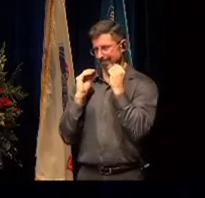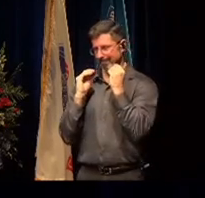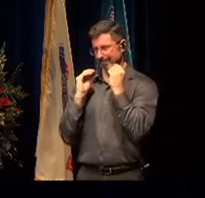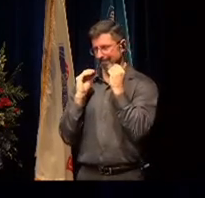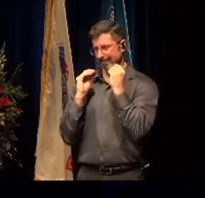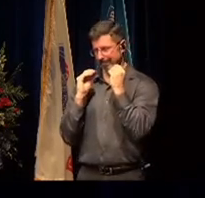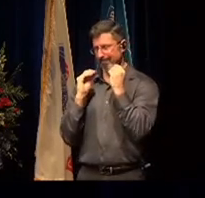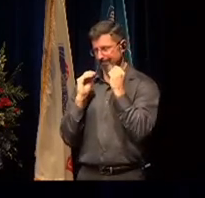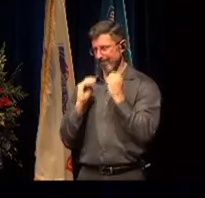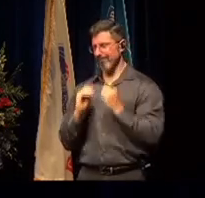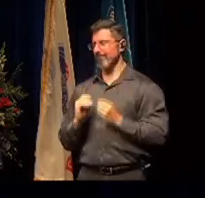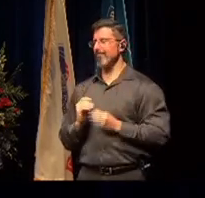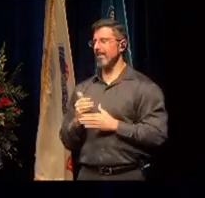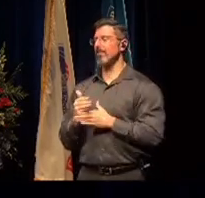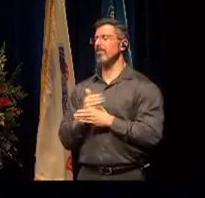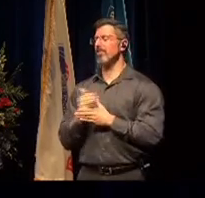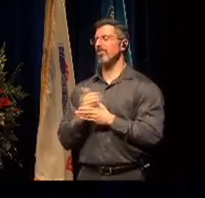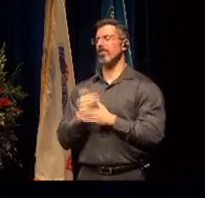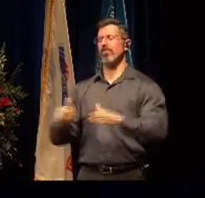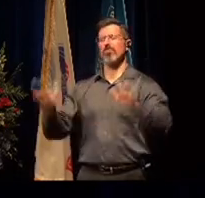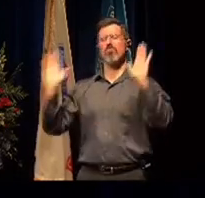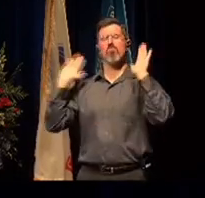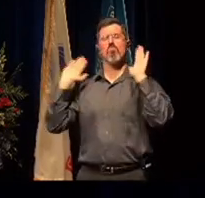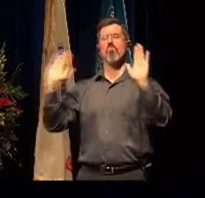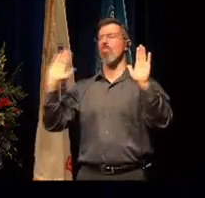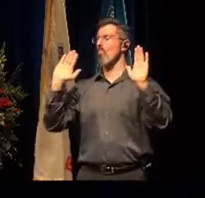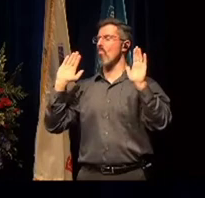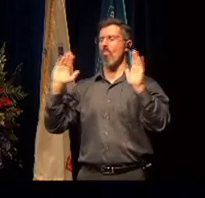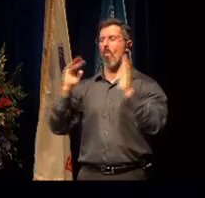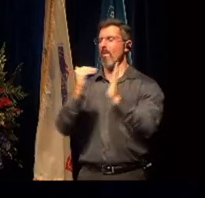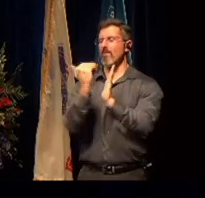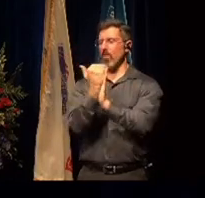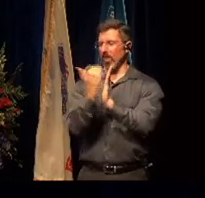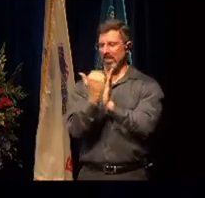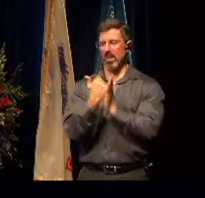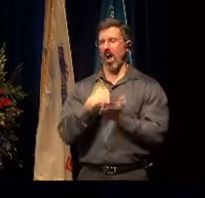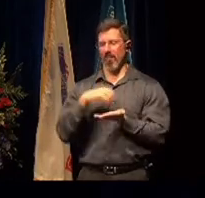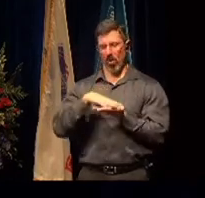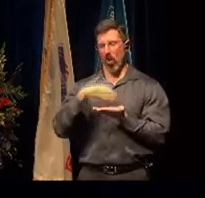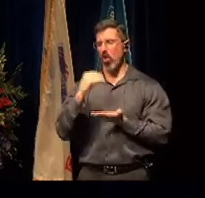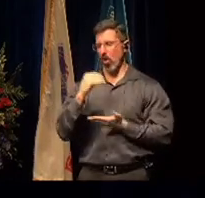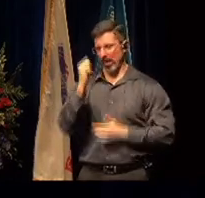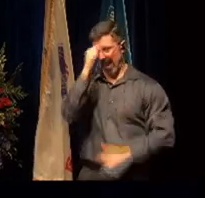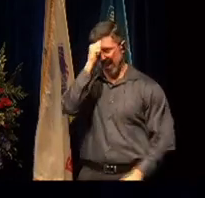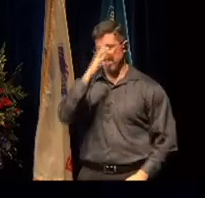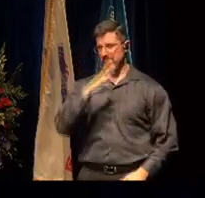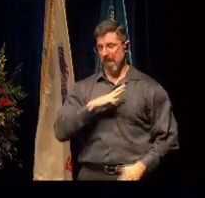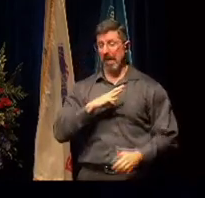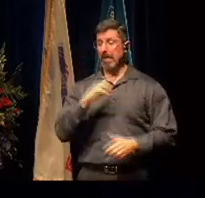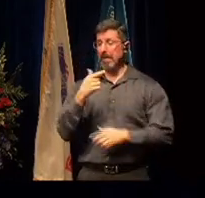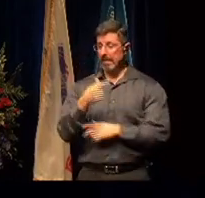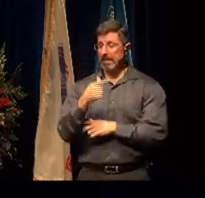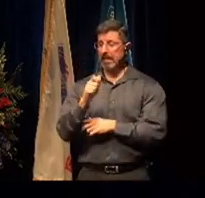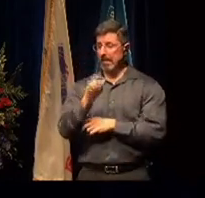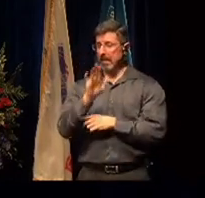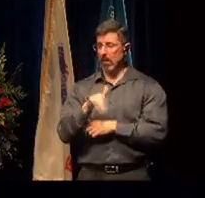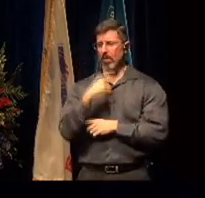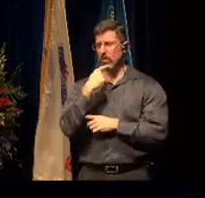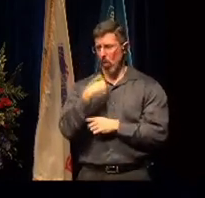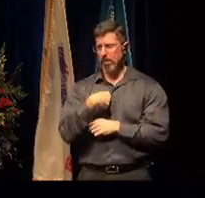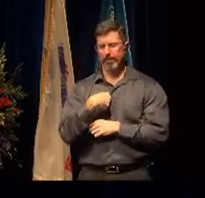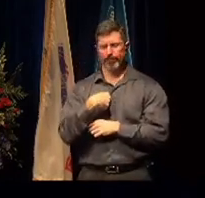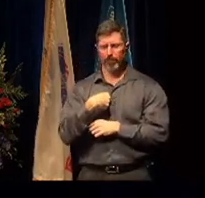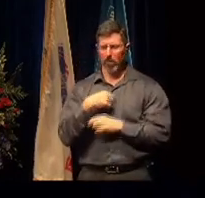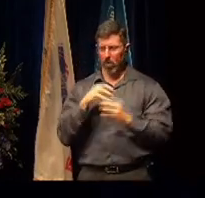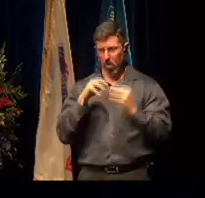shared with me some of the greatest lessons I would ever witness as a man. Gary taught me that war is the most precious experience